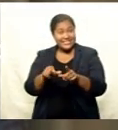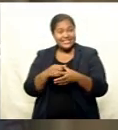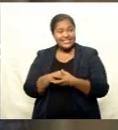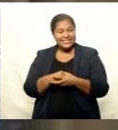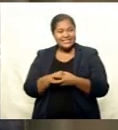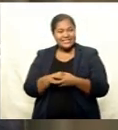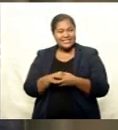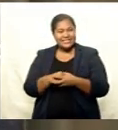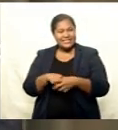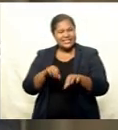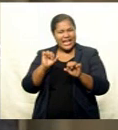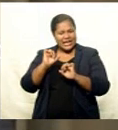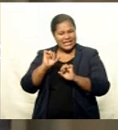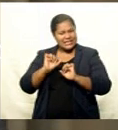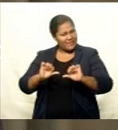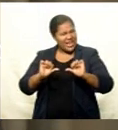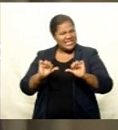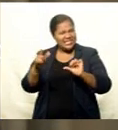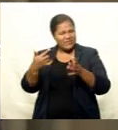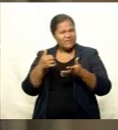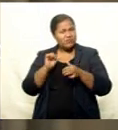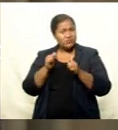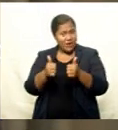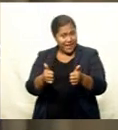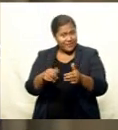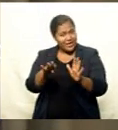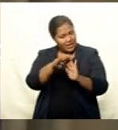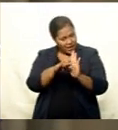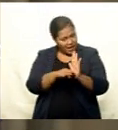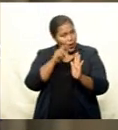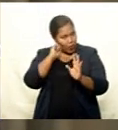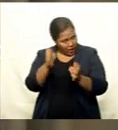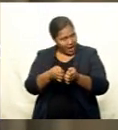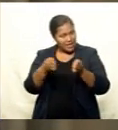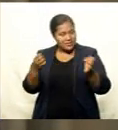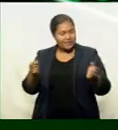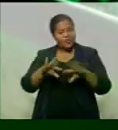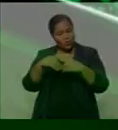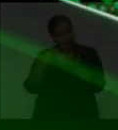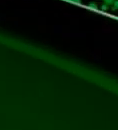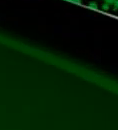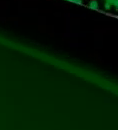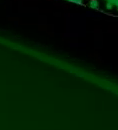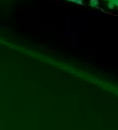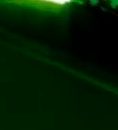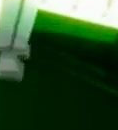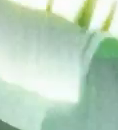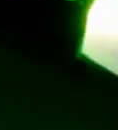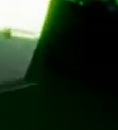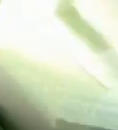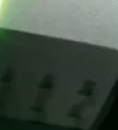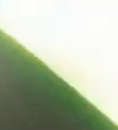defensive driving requirement will also be extended with the registration.